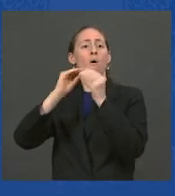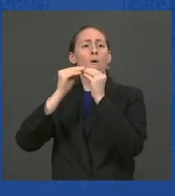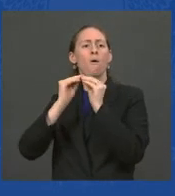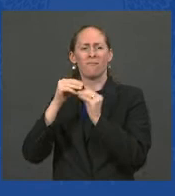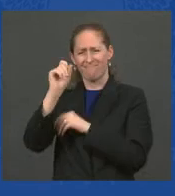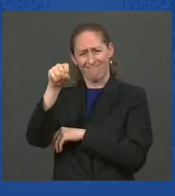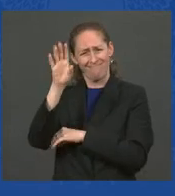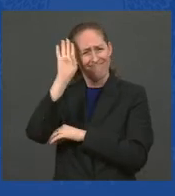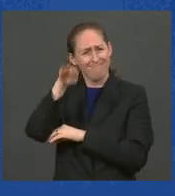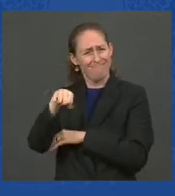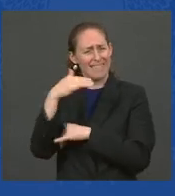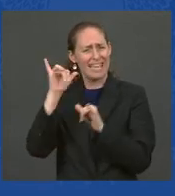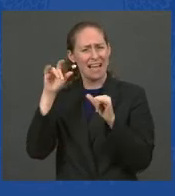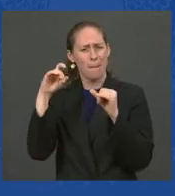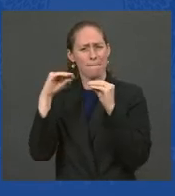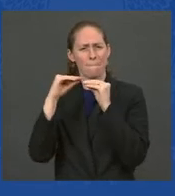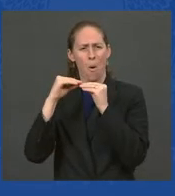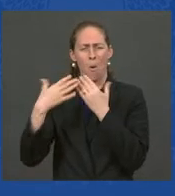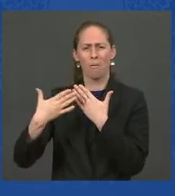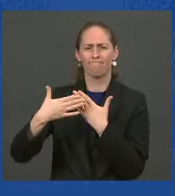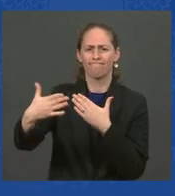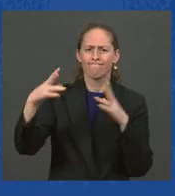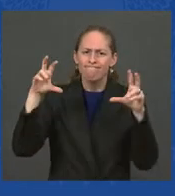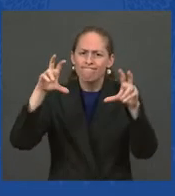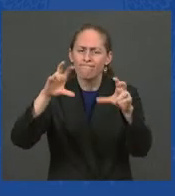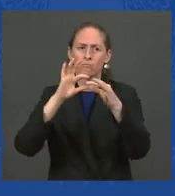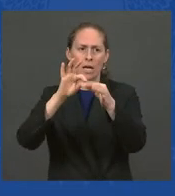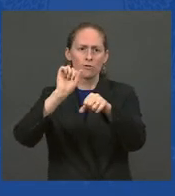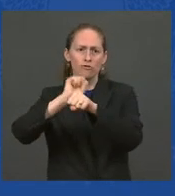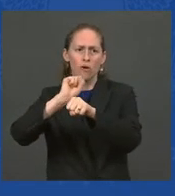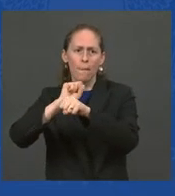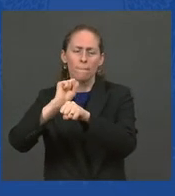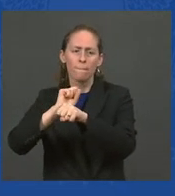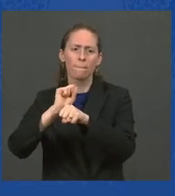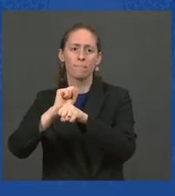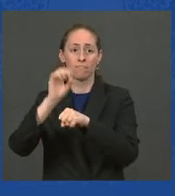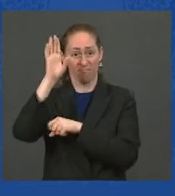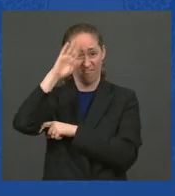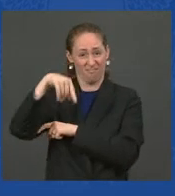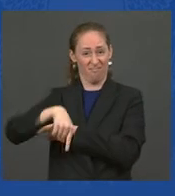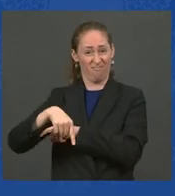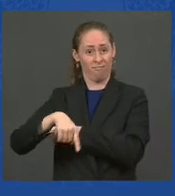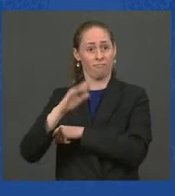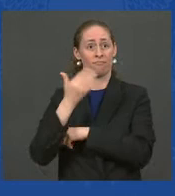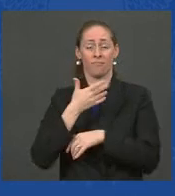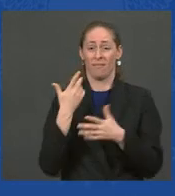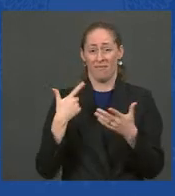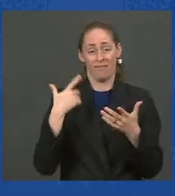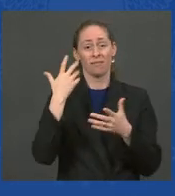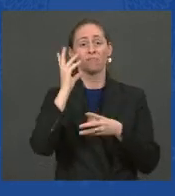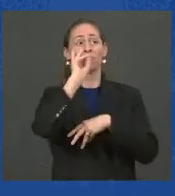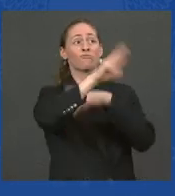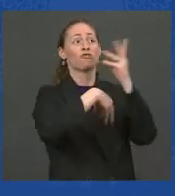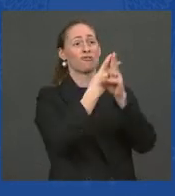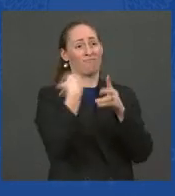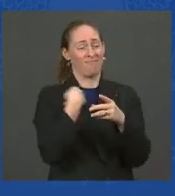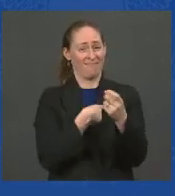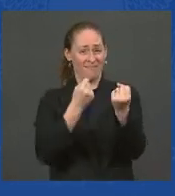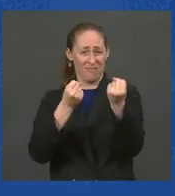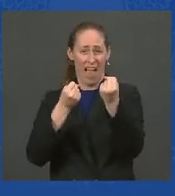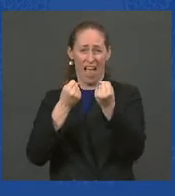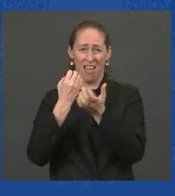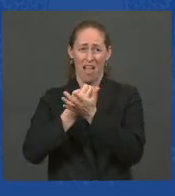make. America is still the largest economy in the world. We still have the most productive workers and the most innovative minds in the